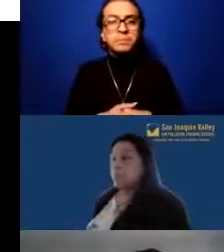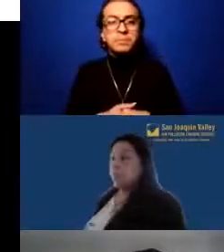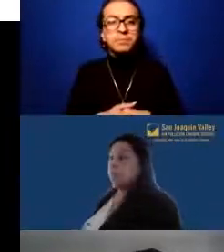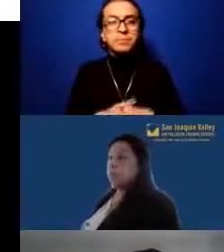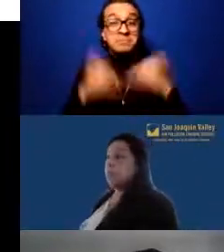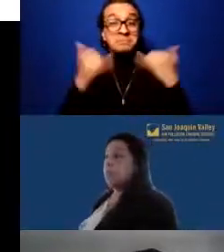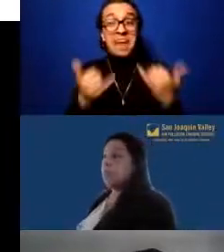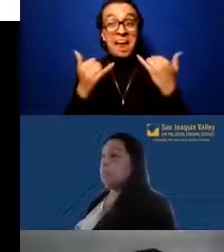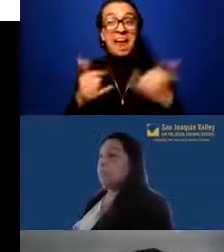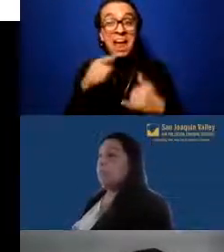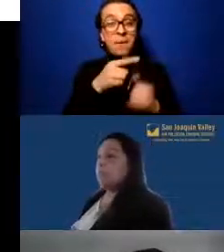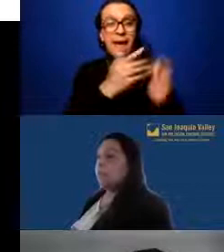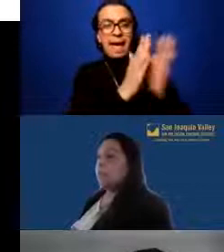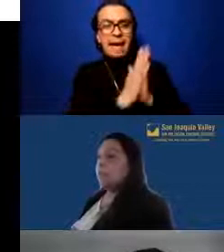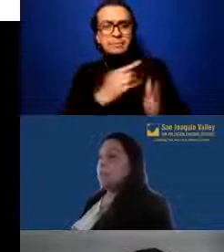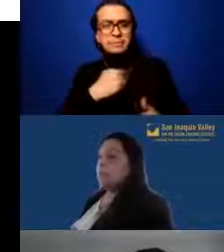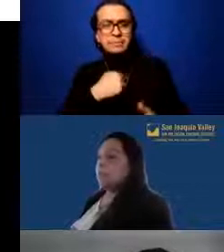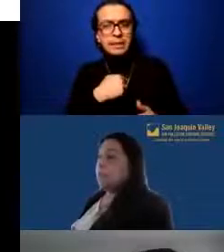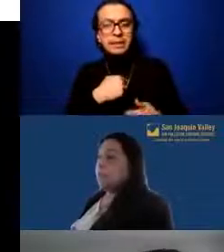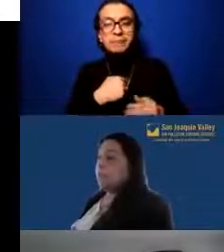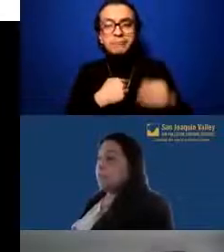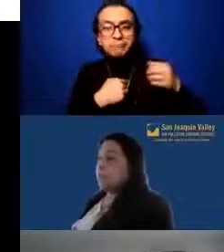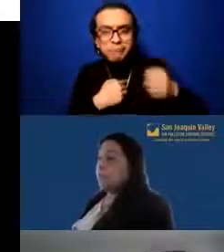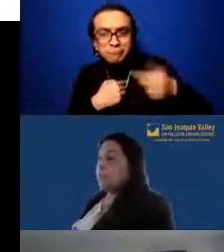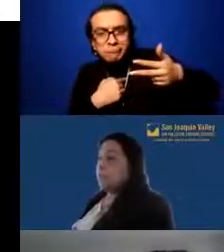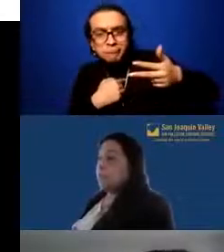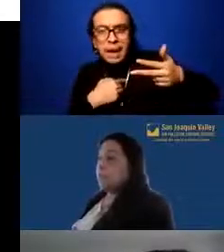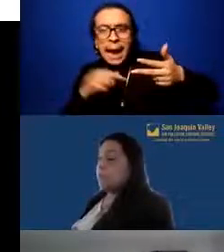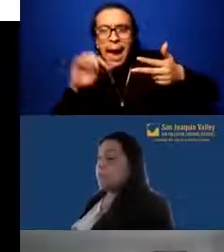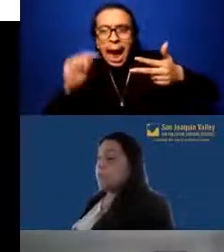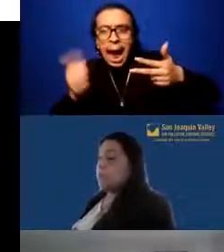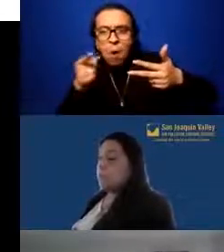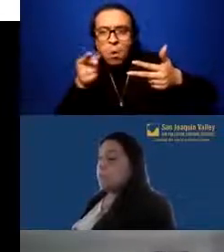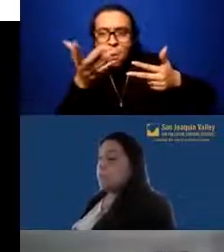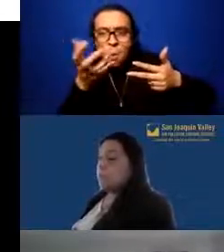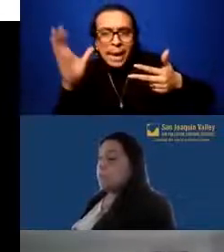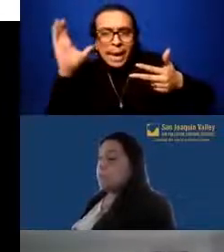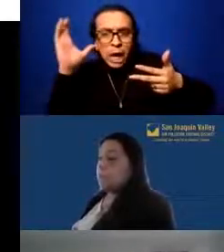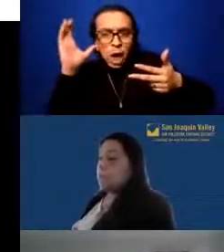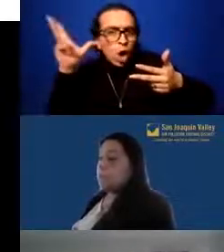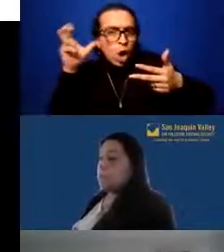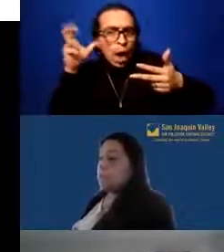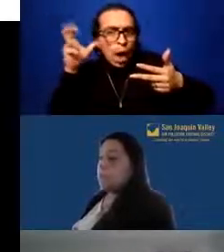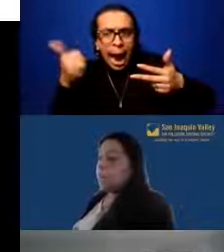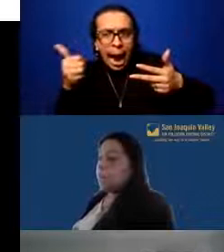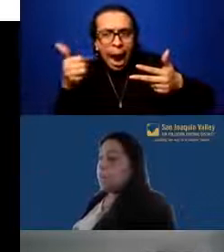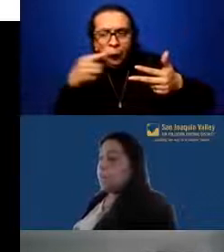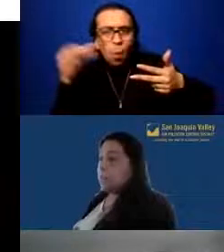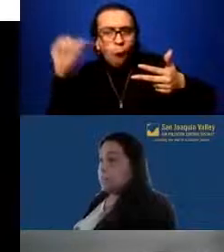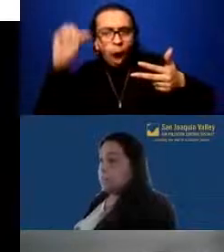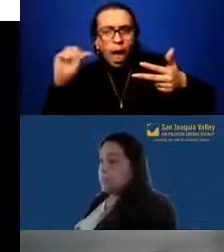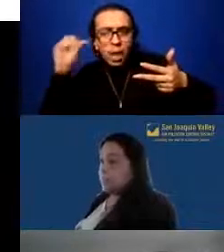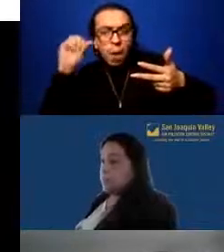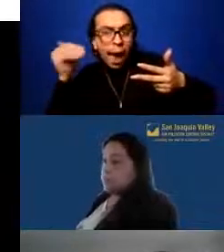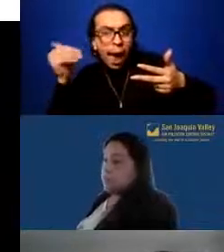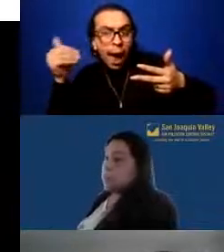And now it's going to ask me how I would like to hear this meeting or how I want to connect through audio. In this case, I would like to put the one